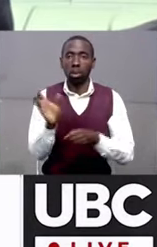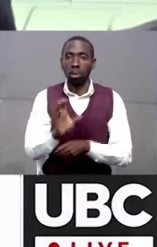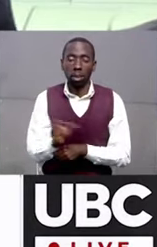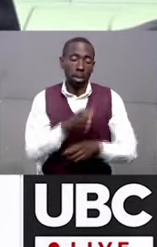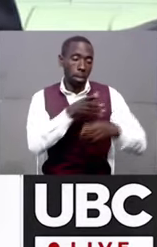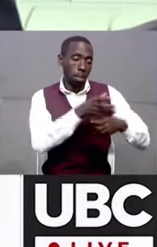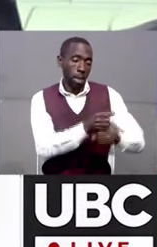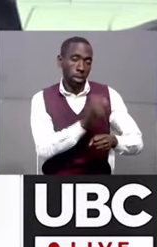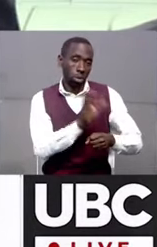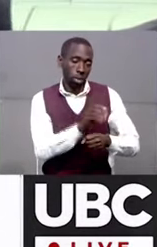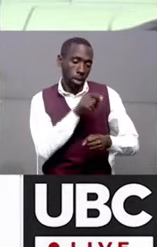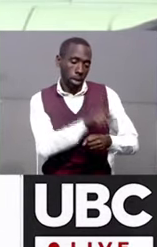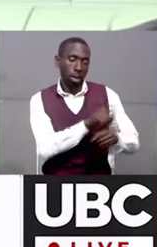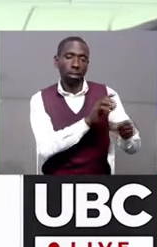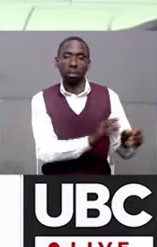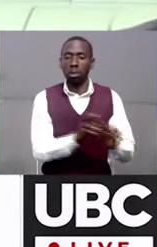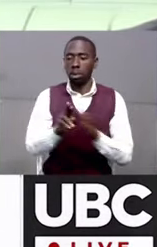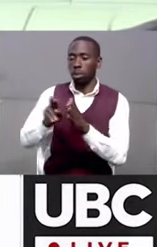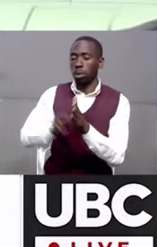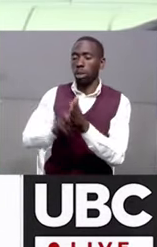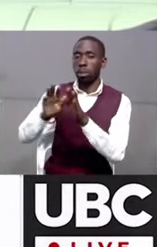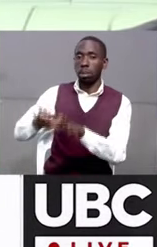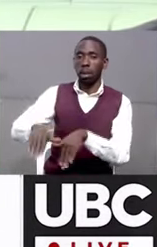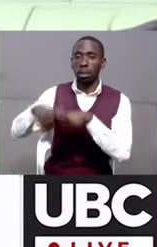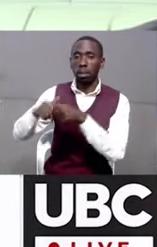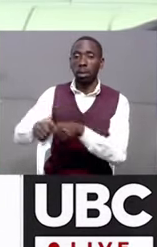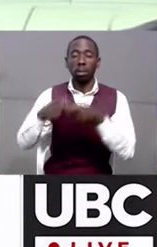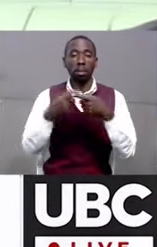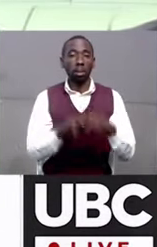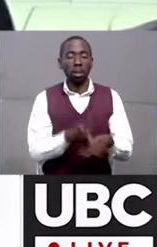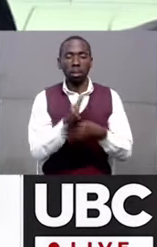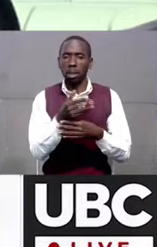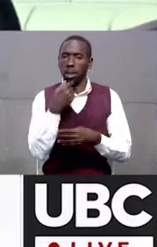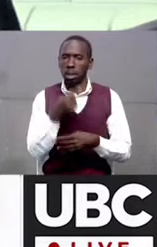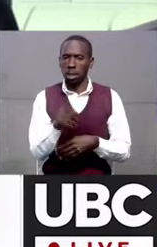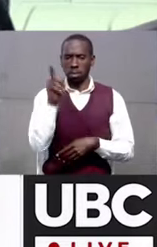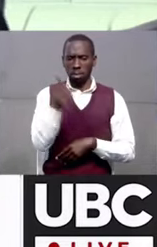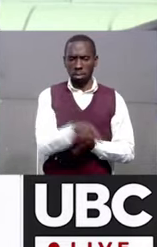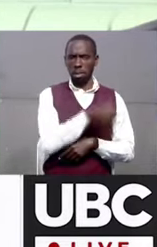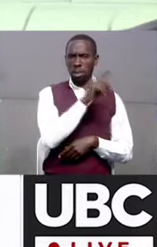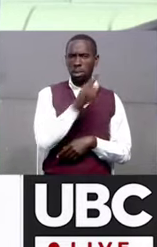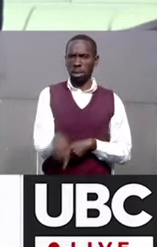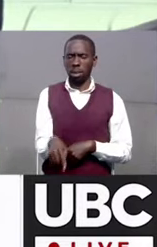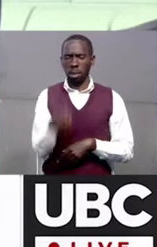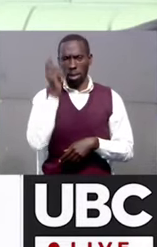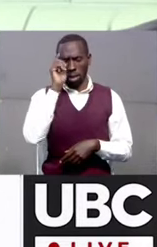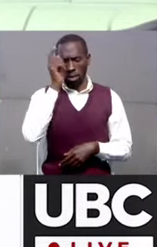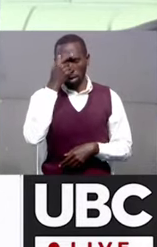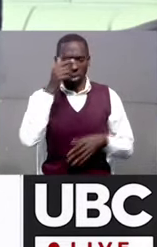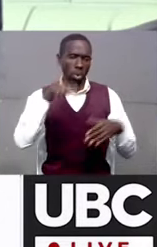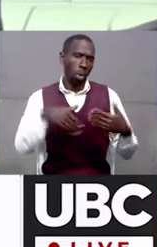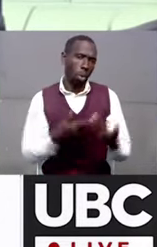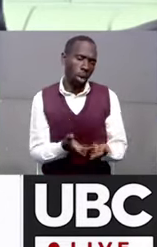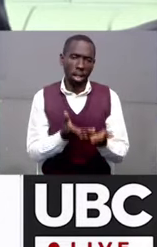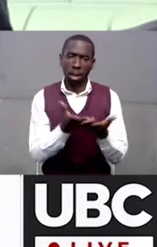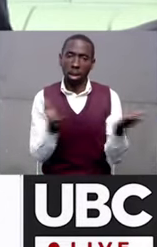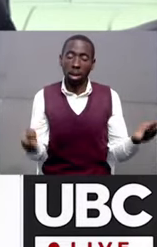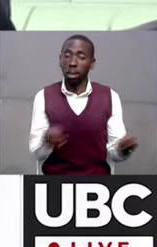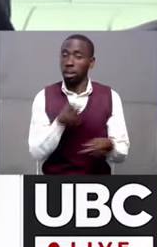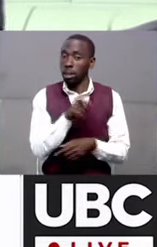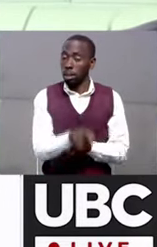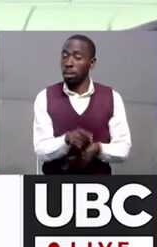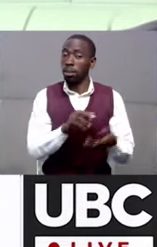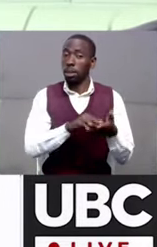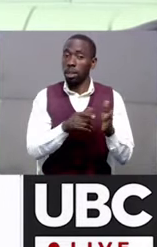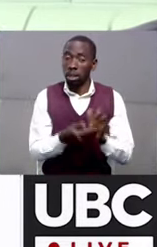committee reported to this house. So when the minister makes a statement that it was an error by the government or whoever, it is an indictment on